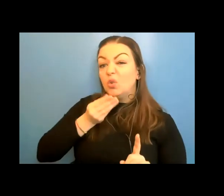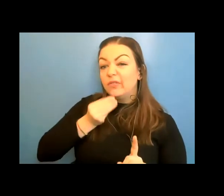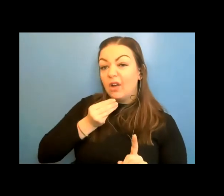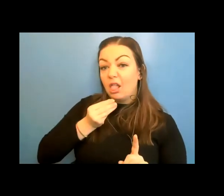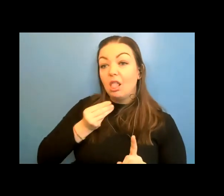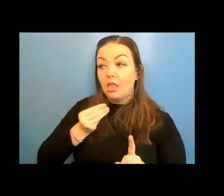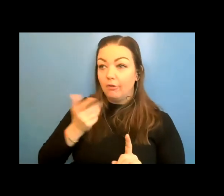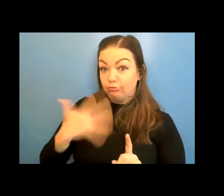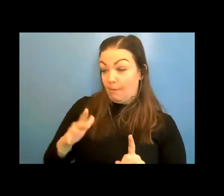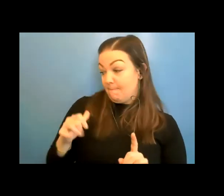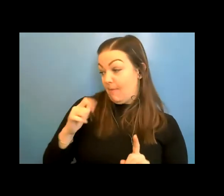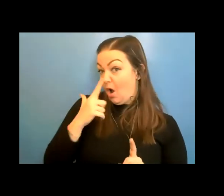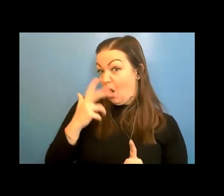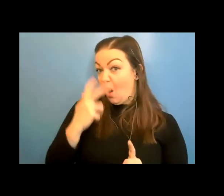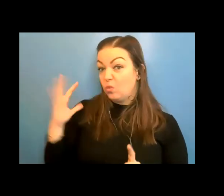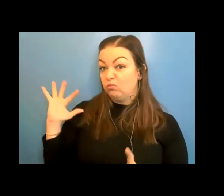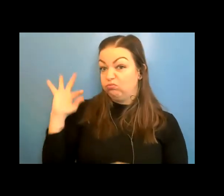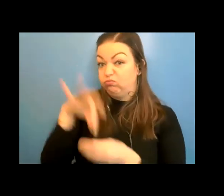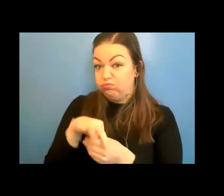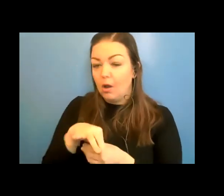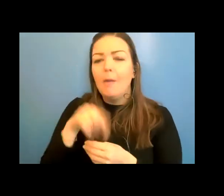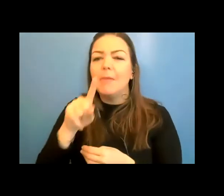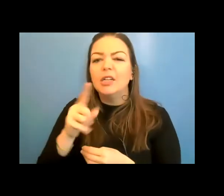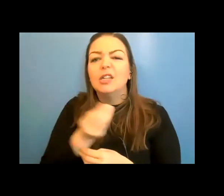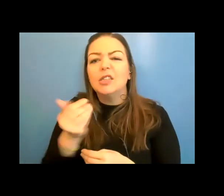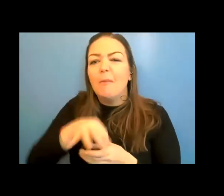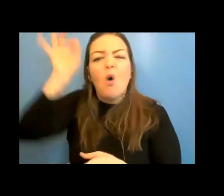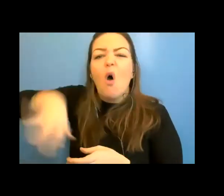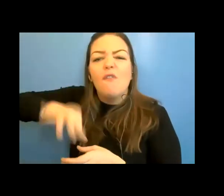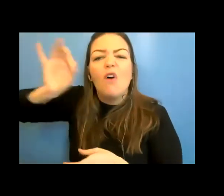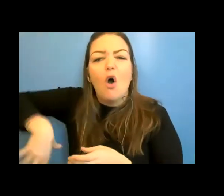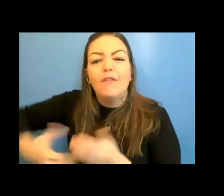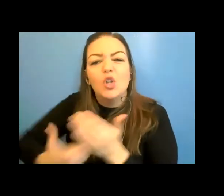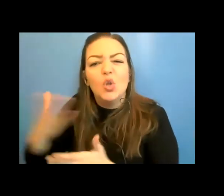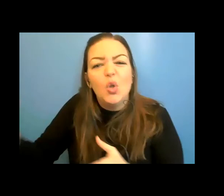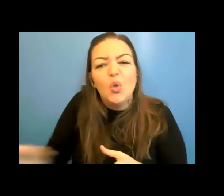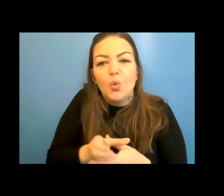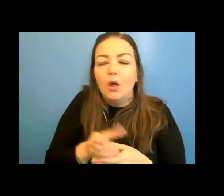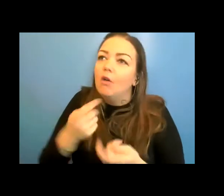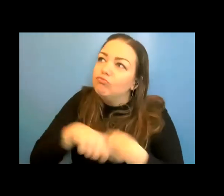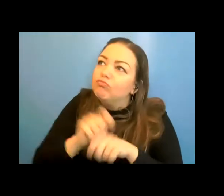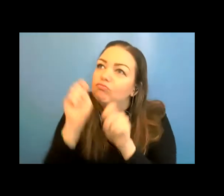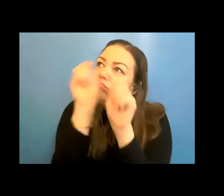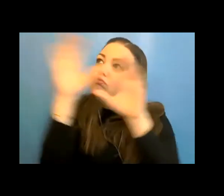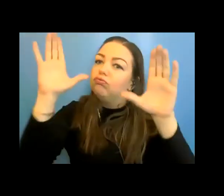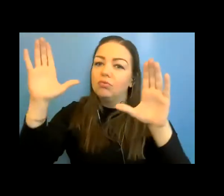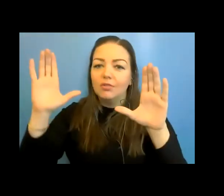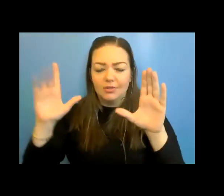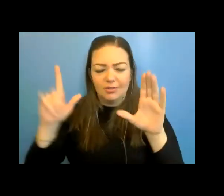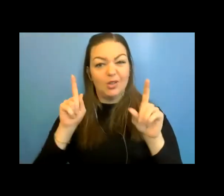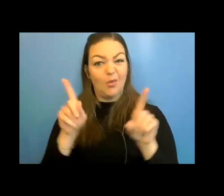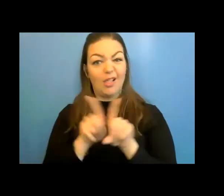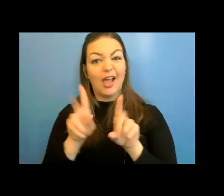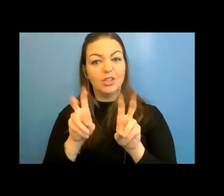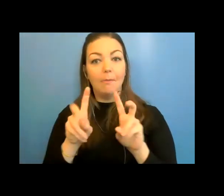culture sector, and what do we need to update and reimagine? What does a board meeting even look and feel like? So